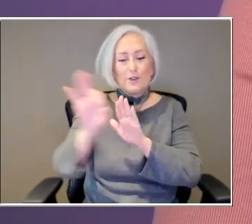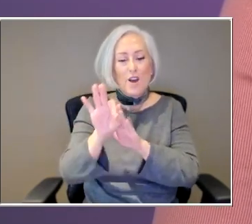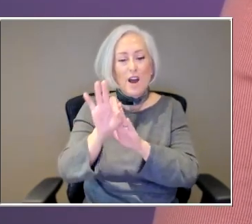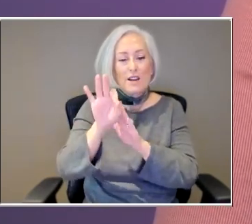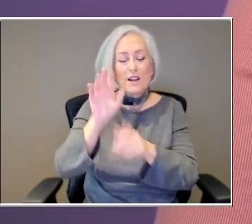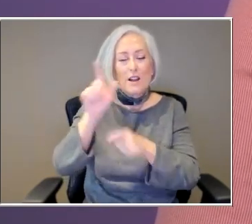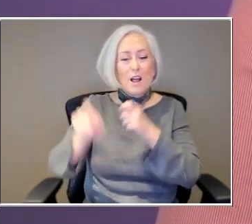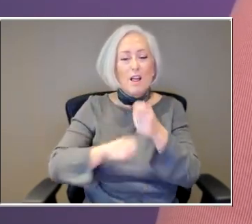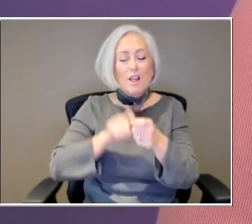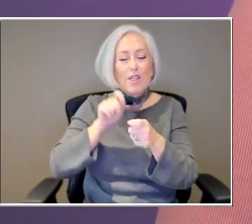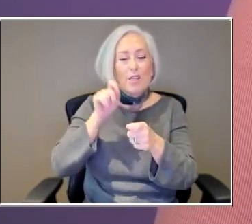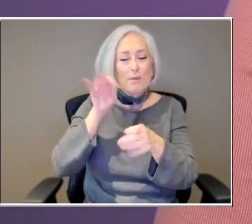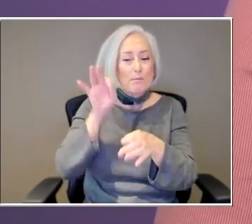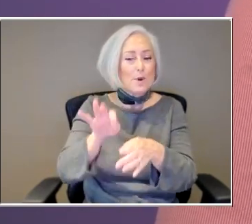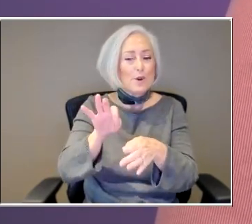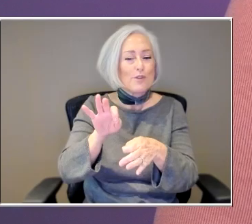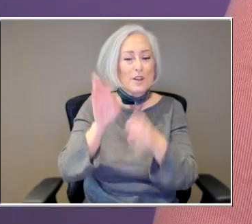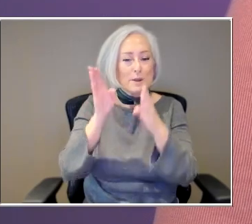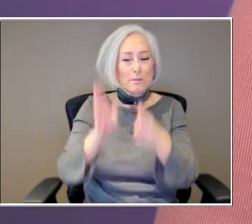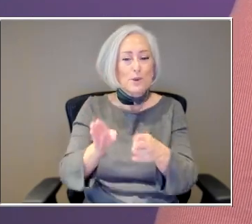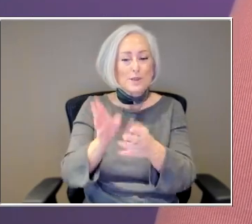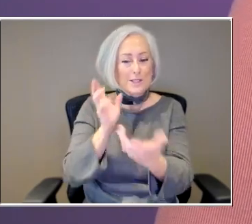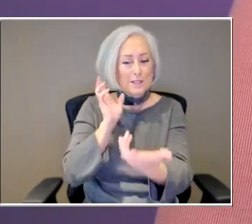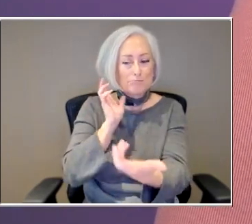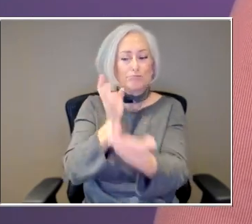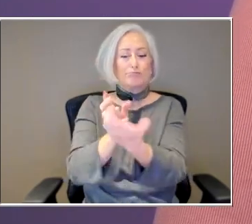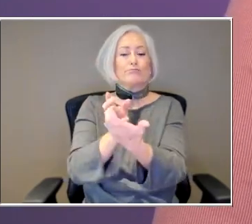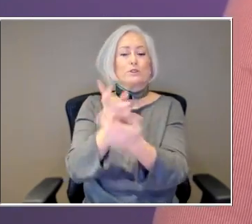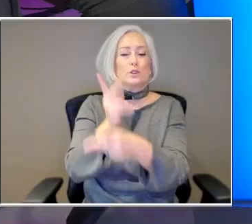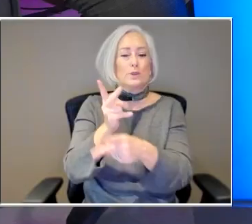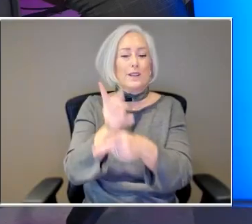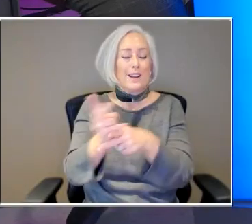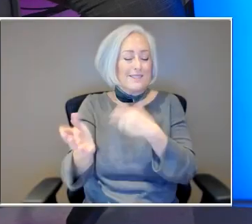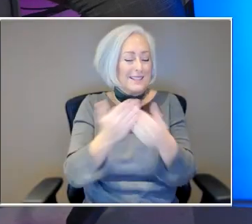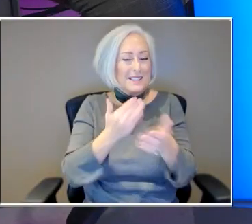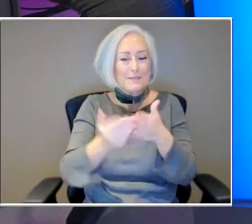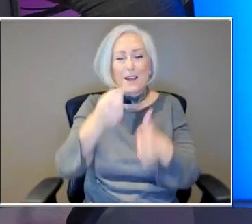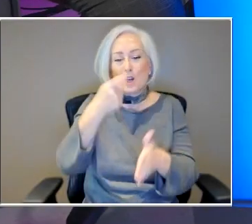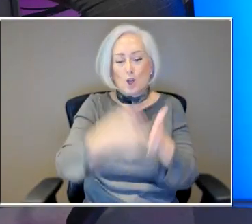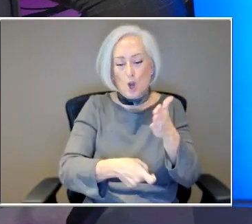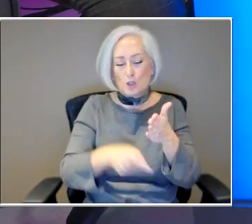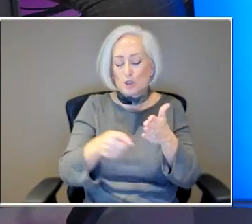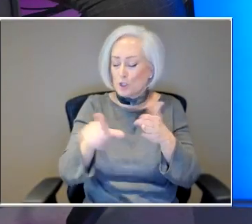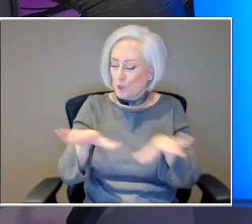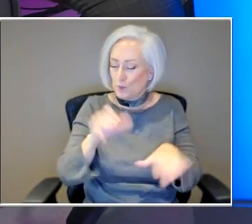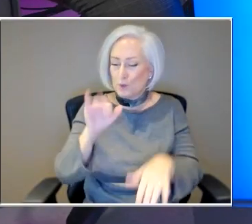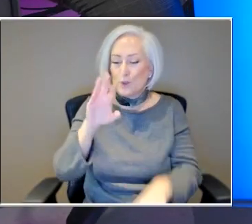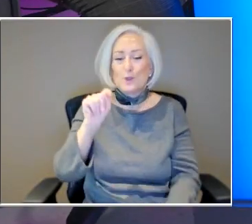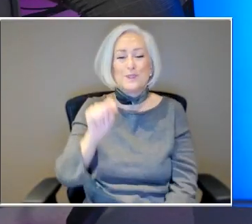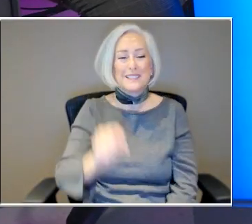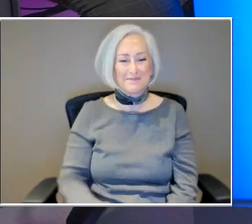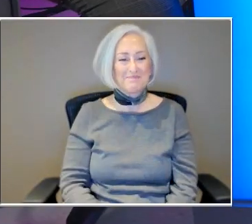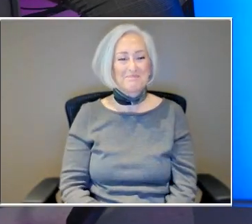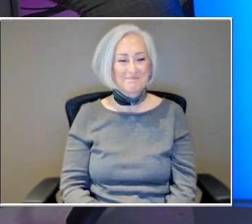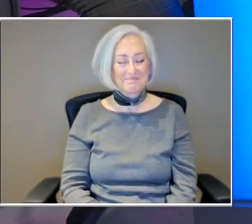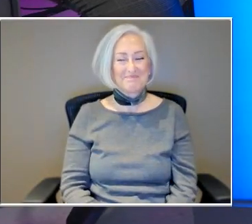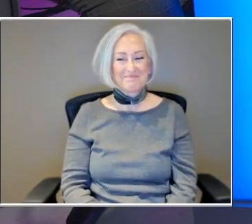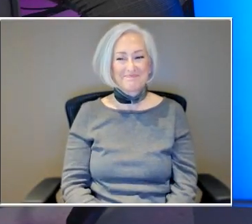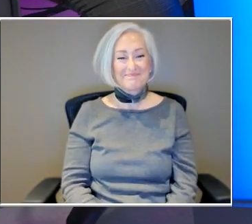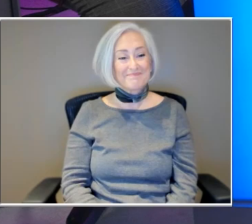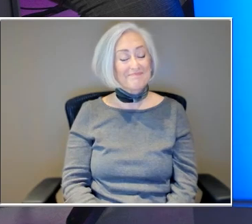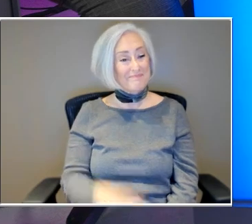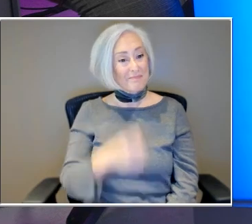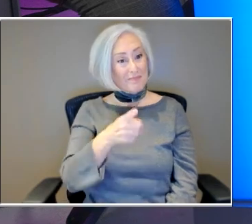for that child, no matter what the cost is. You just do it. Yeah, as you do and have